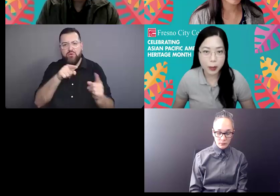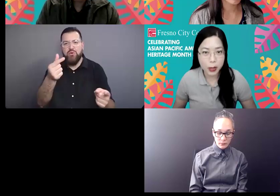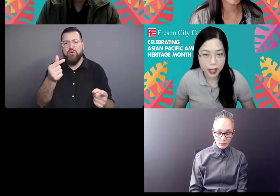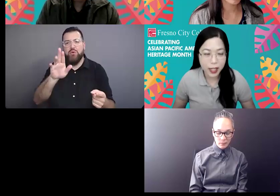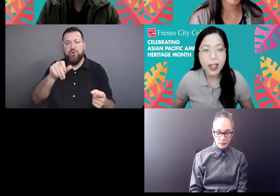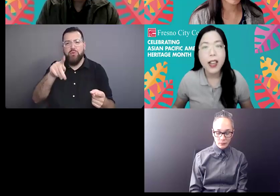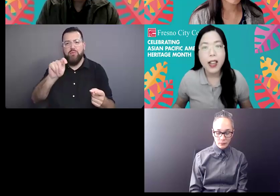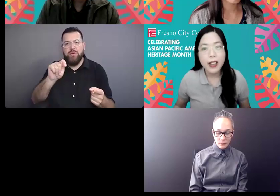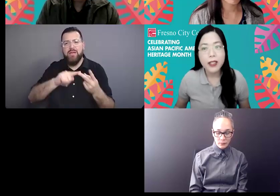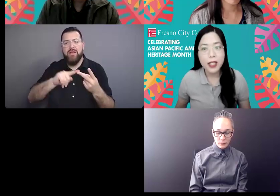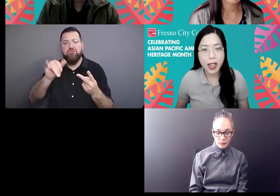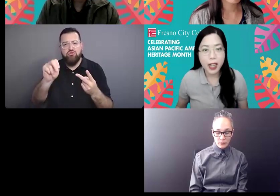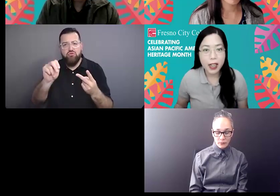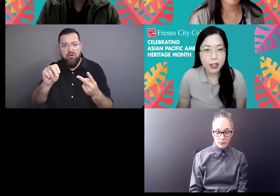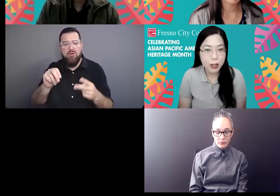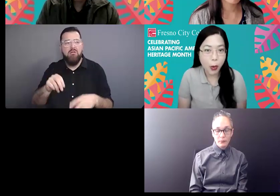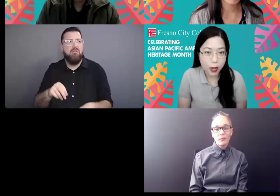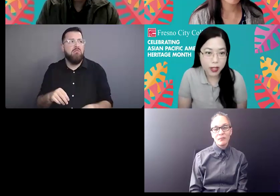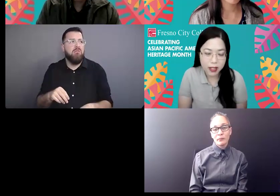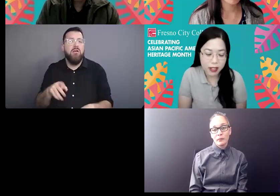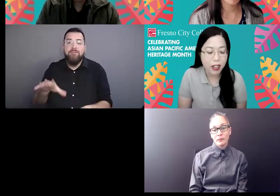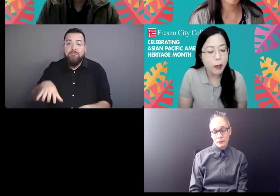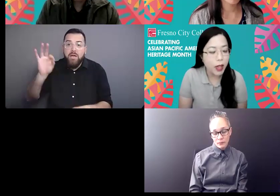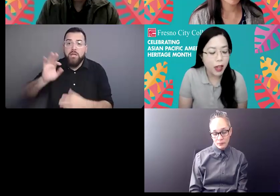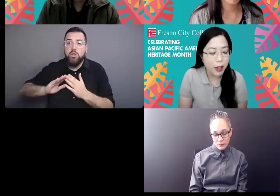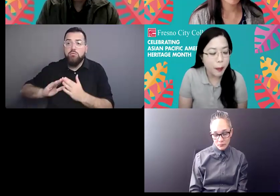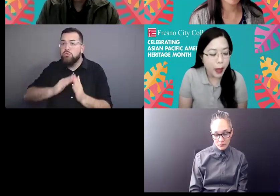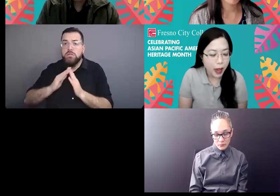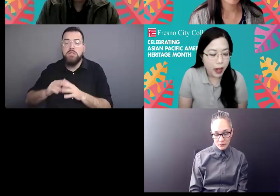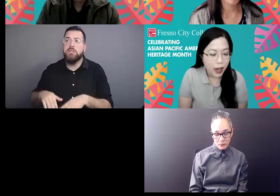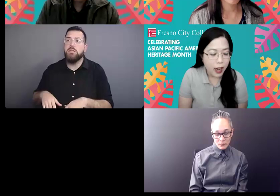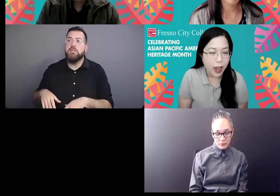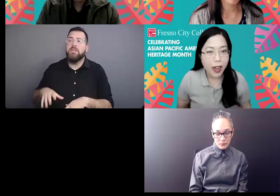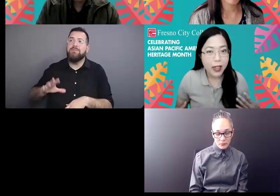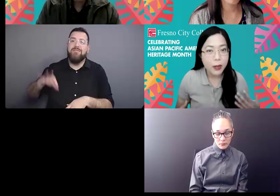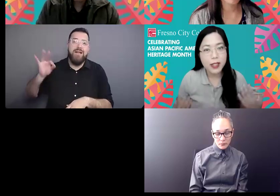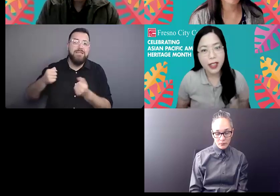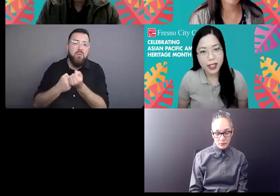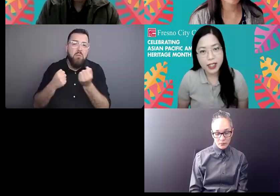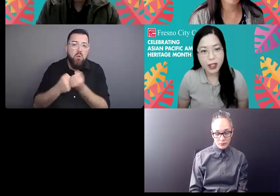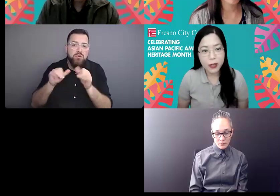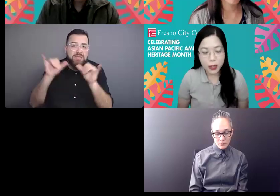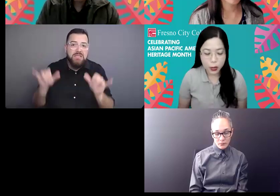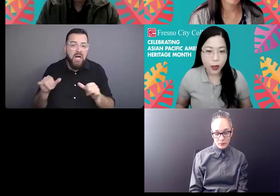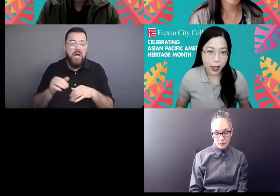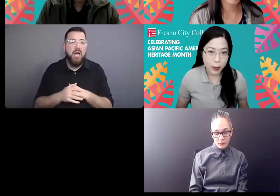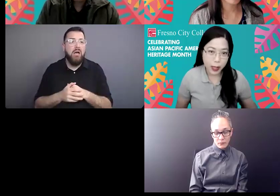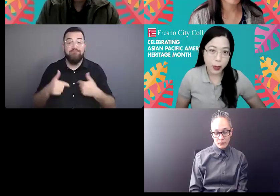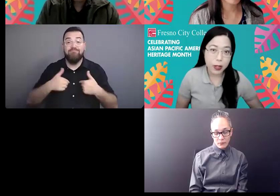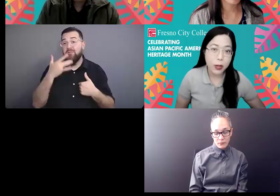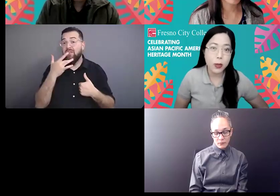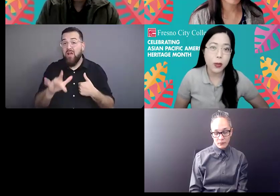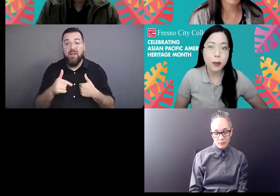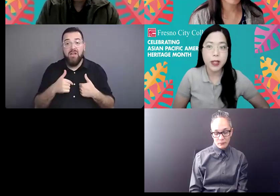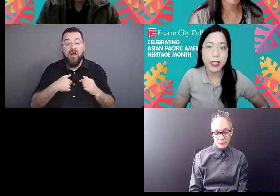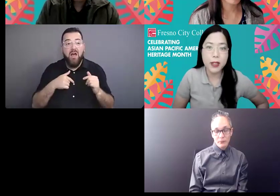a community, having a support system. I was lucky enough to find